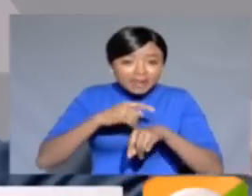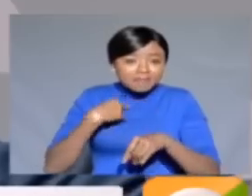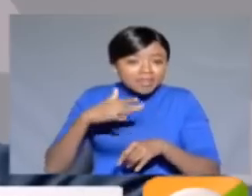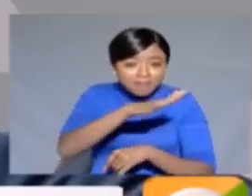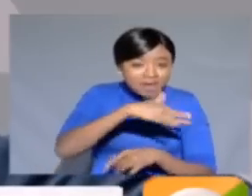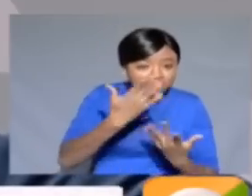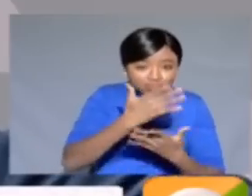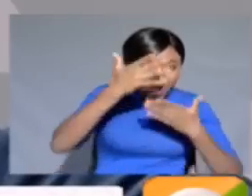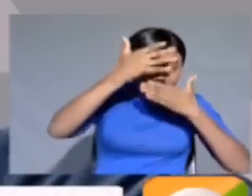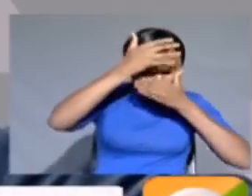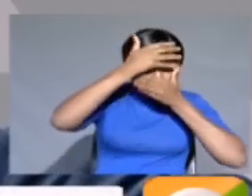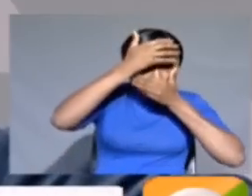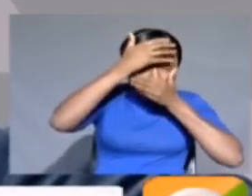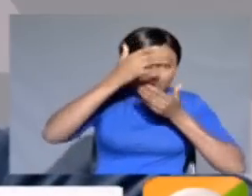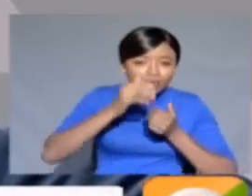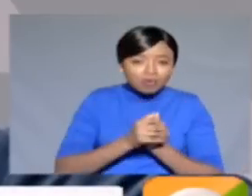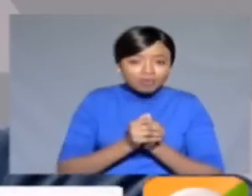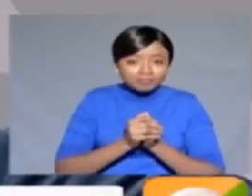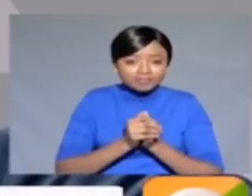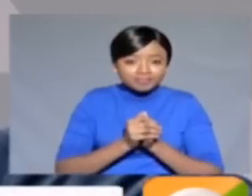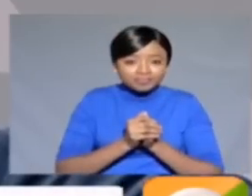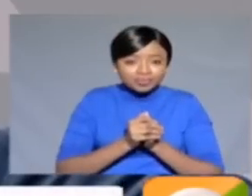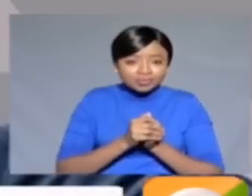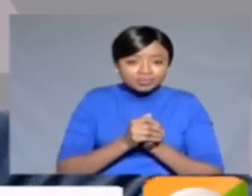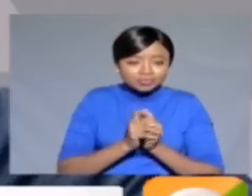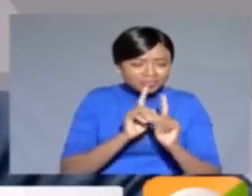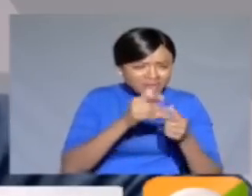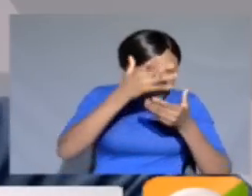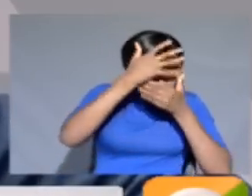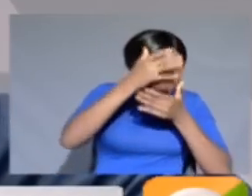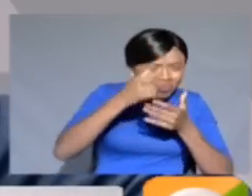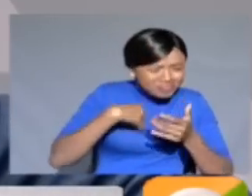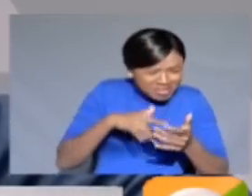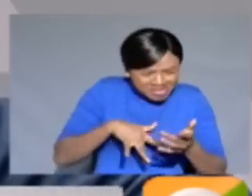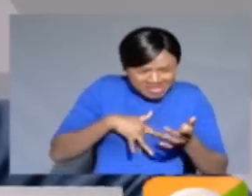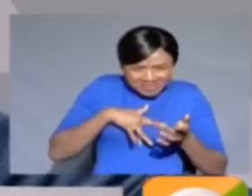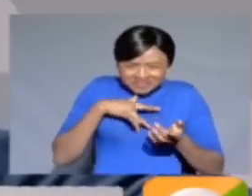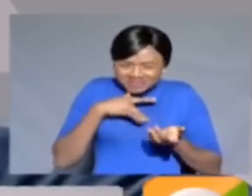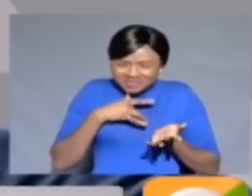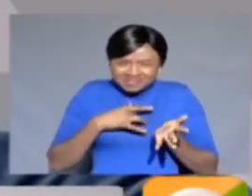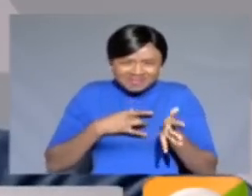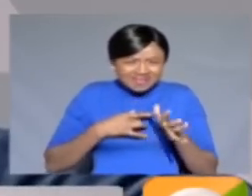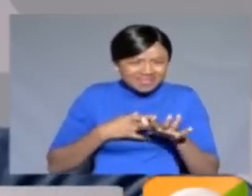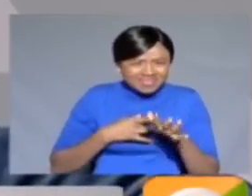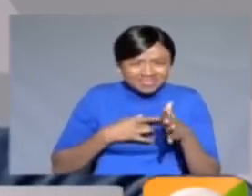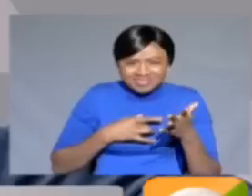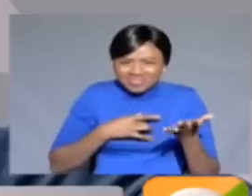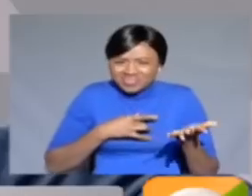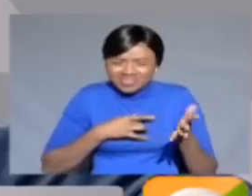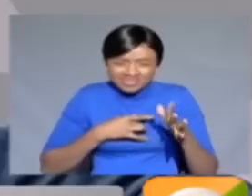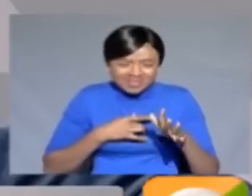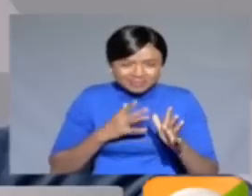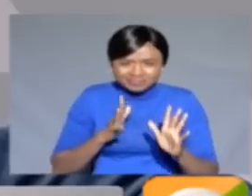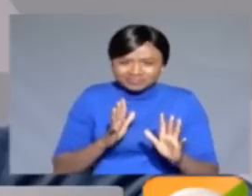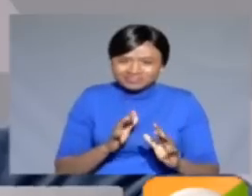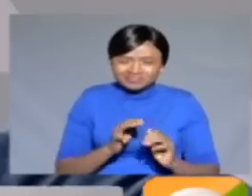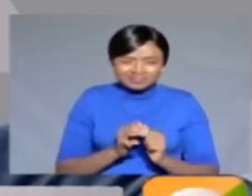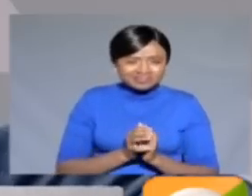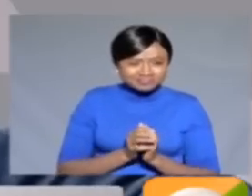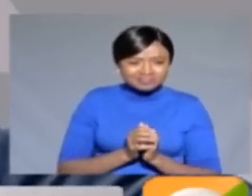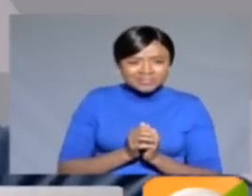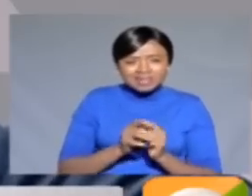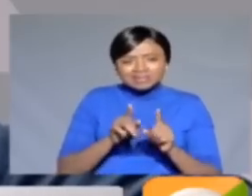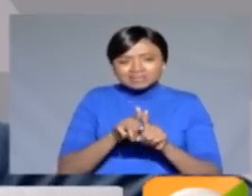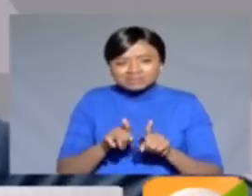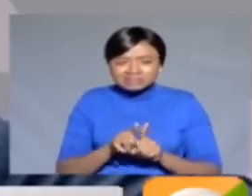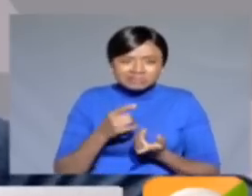I went to something there. And I had this kind of fluey thing. I noticed, strange